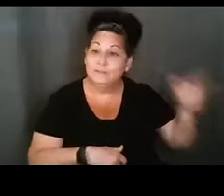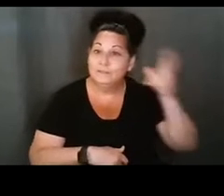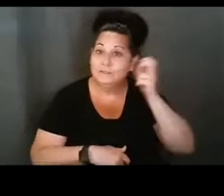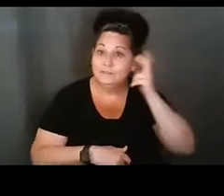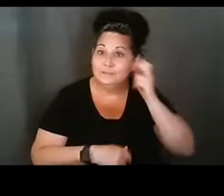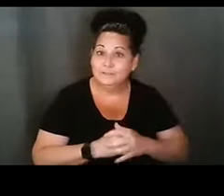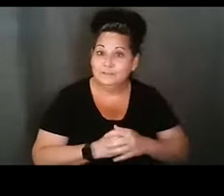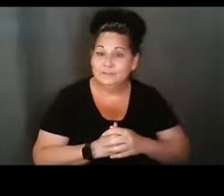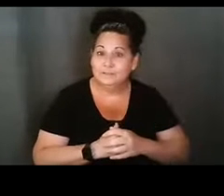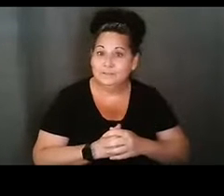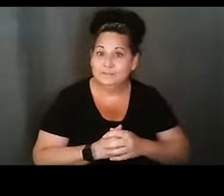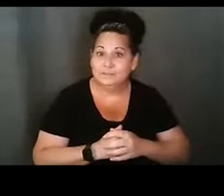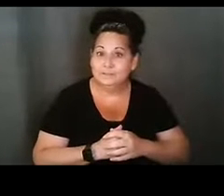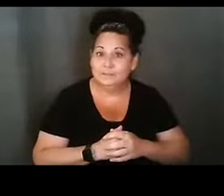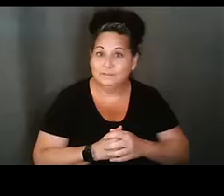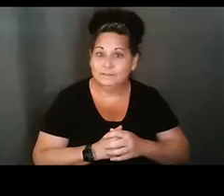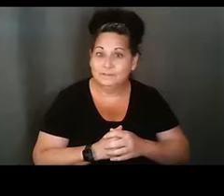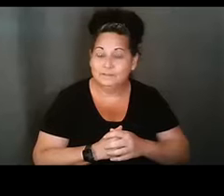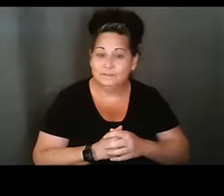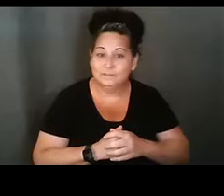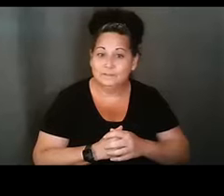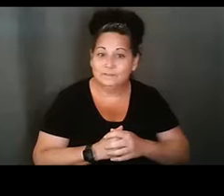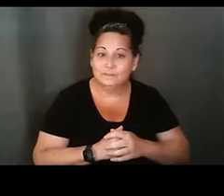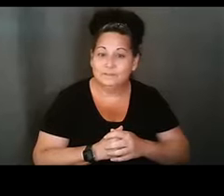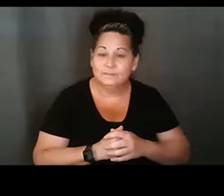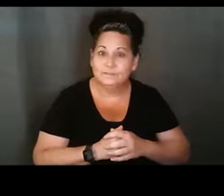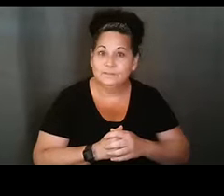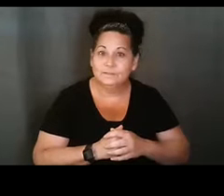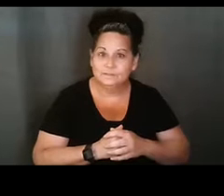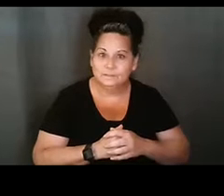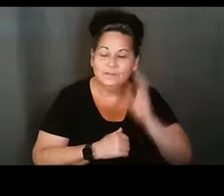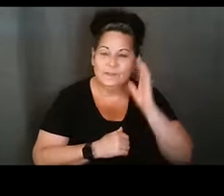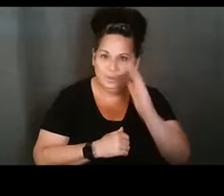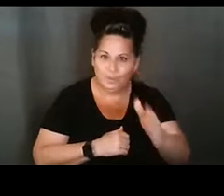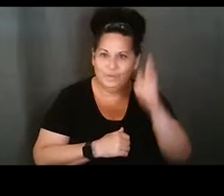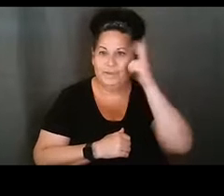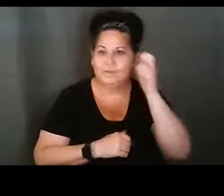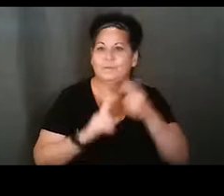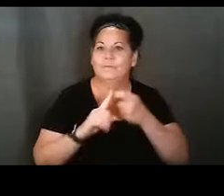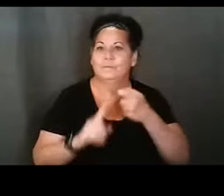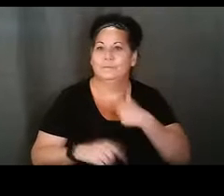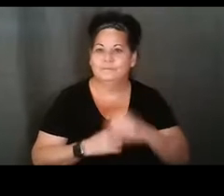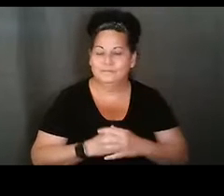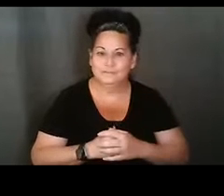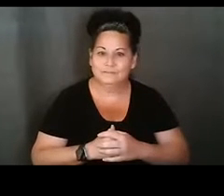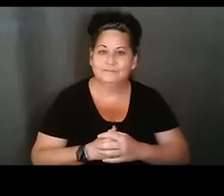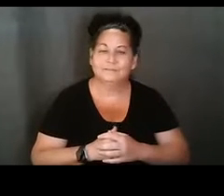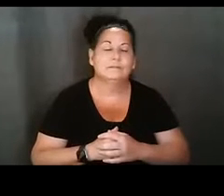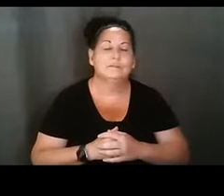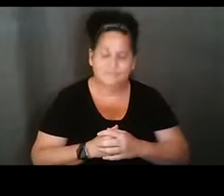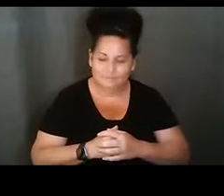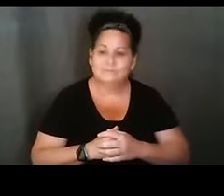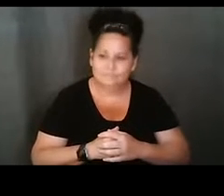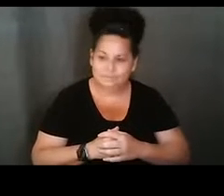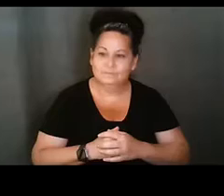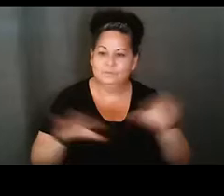listening. Well, yes, sir. Well, he's going to hear from me. He's shaking his head like yes. He's doing